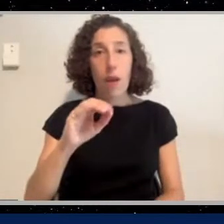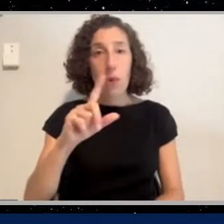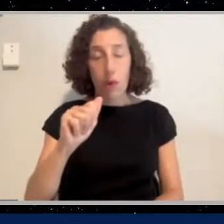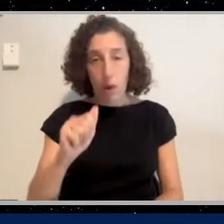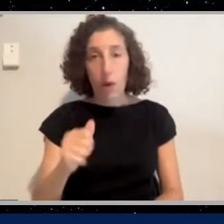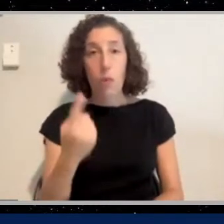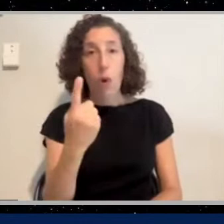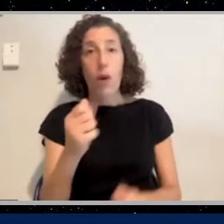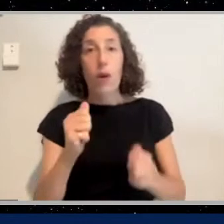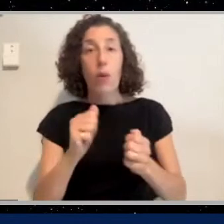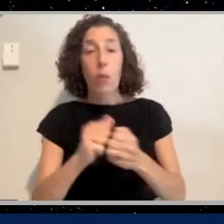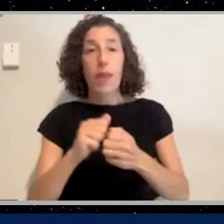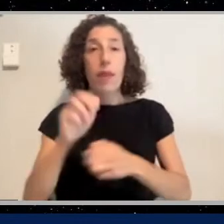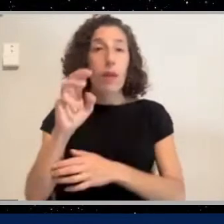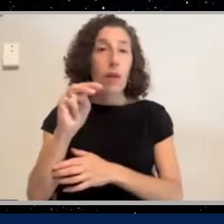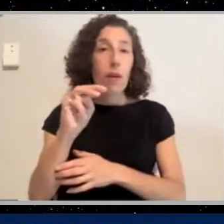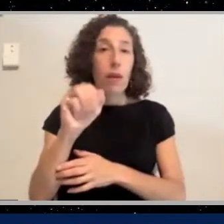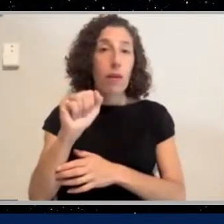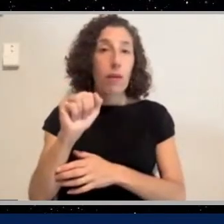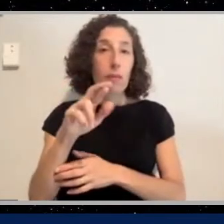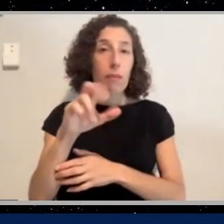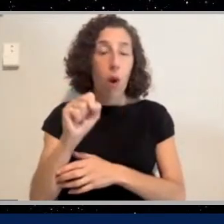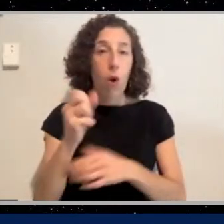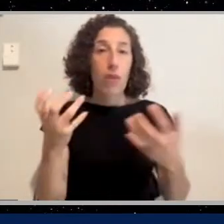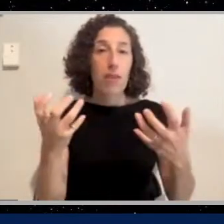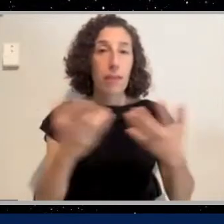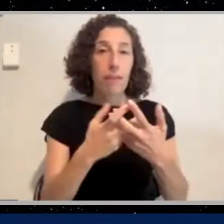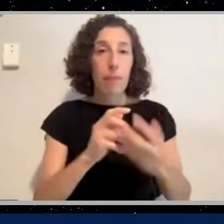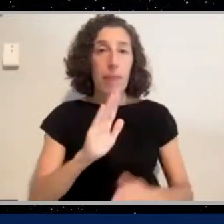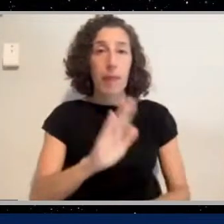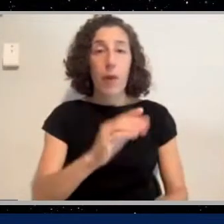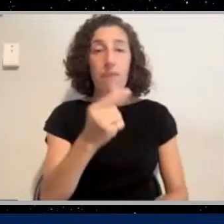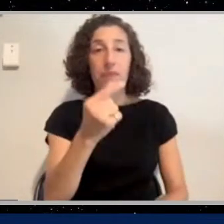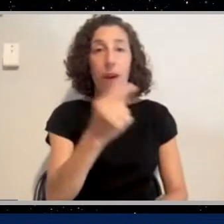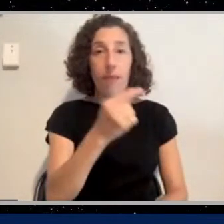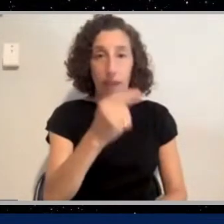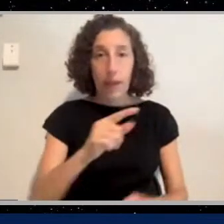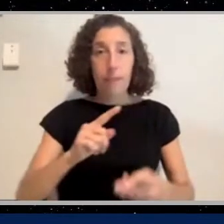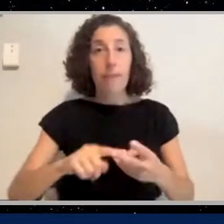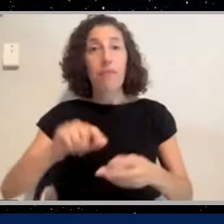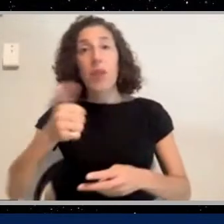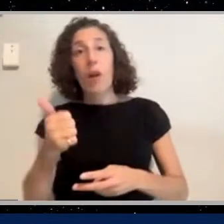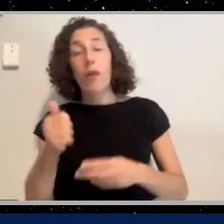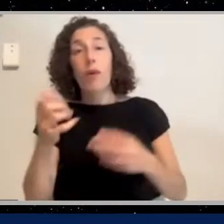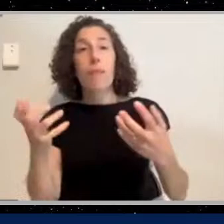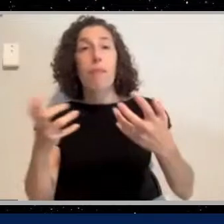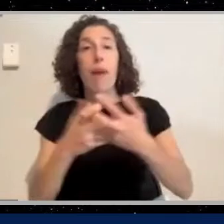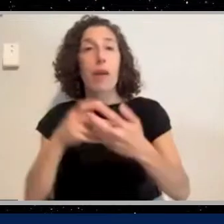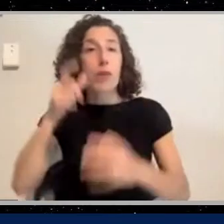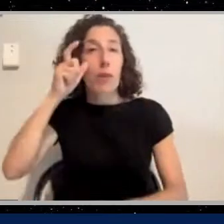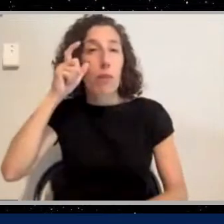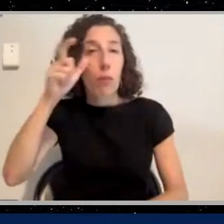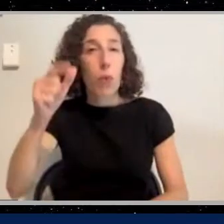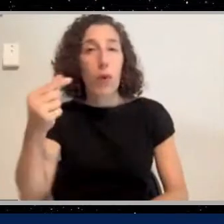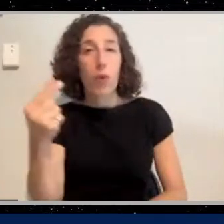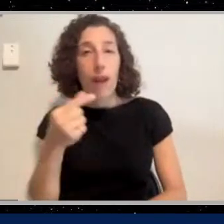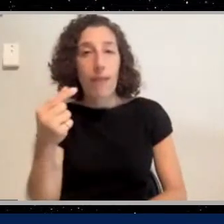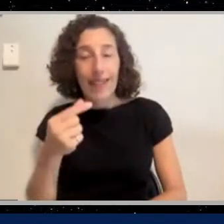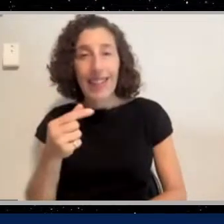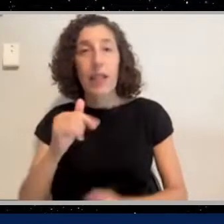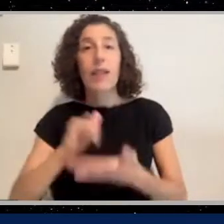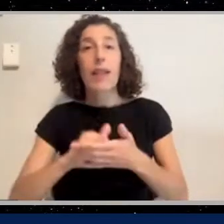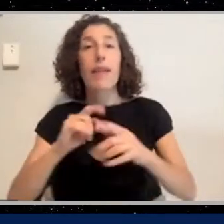seeing right now on the screen, that was 1/6 G, which is lunar gravity. We did 2 of those. And I have to say that